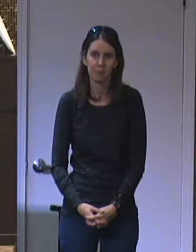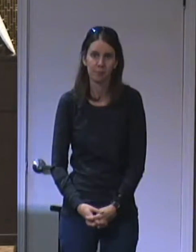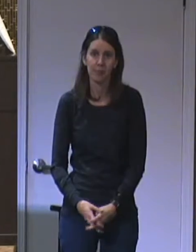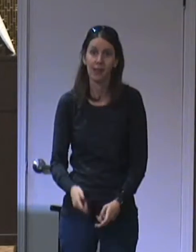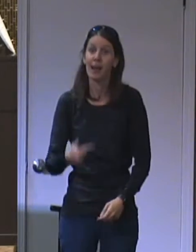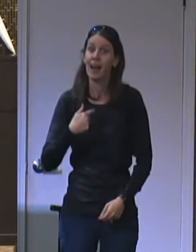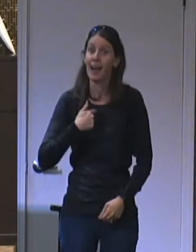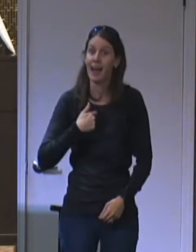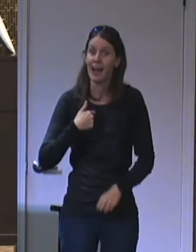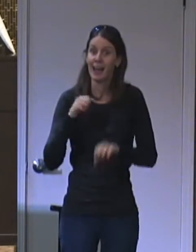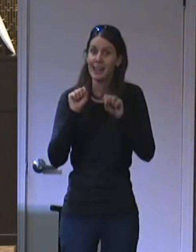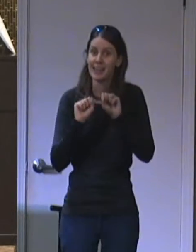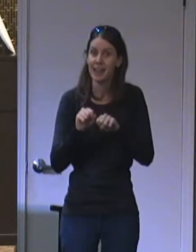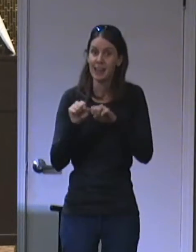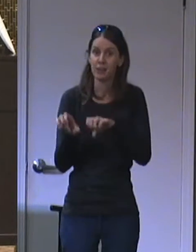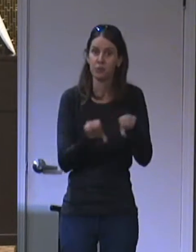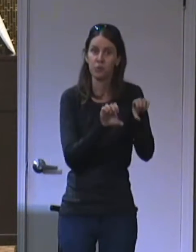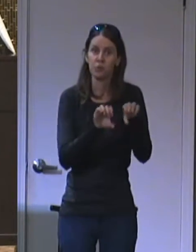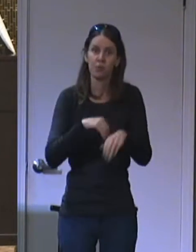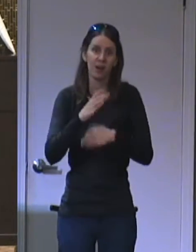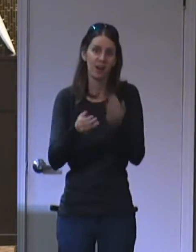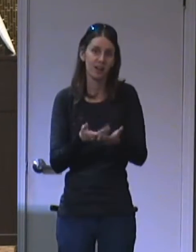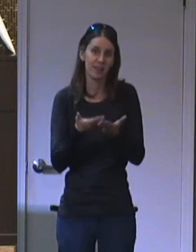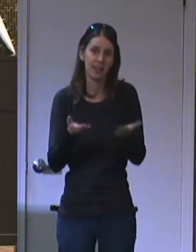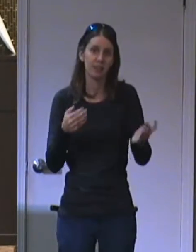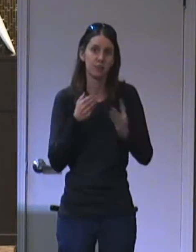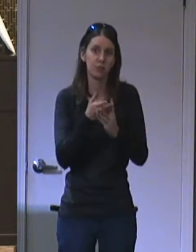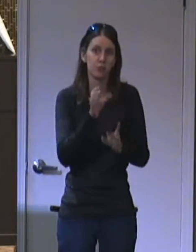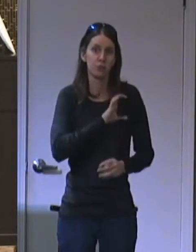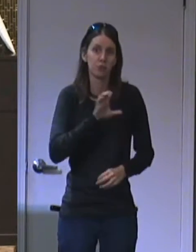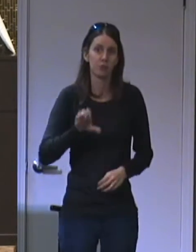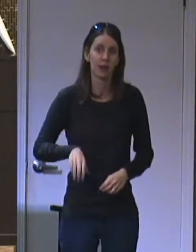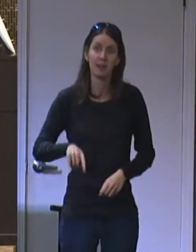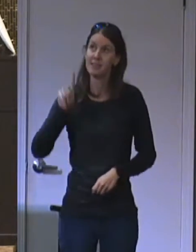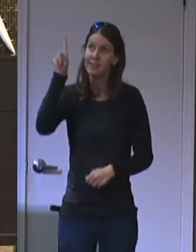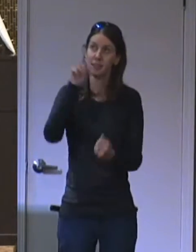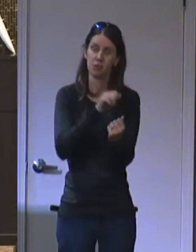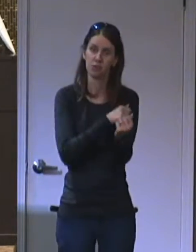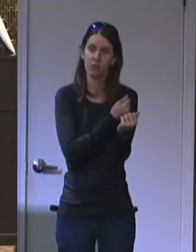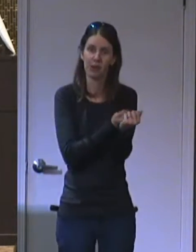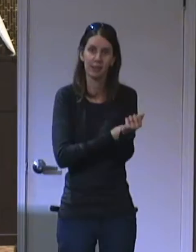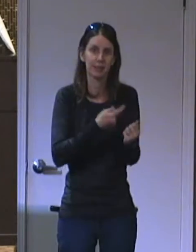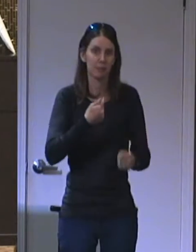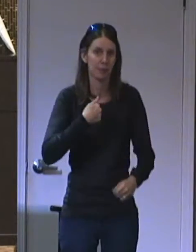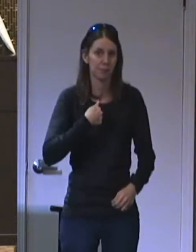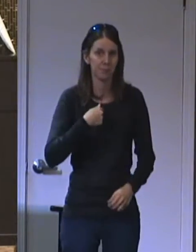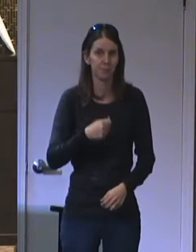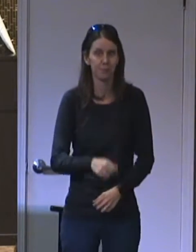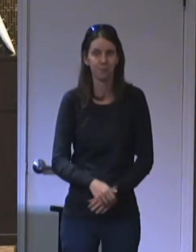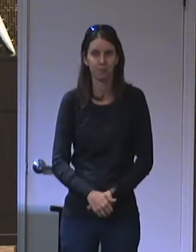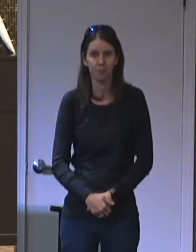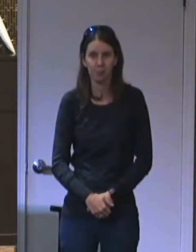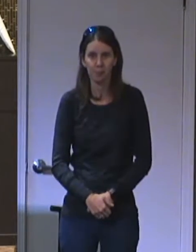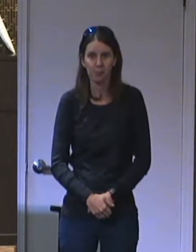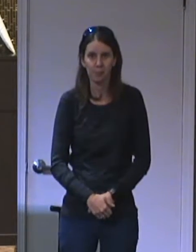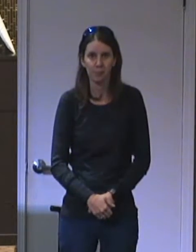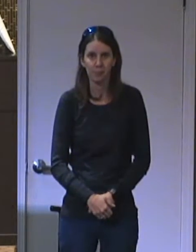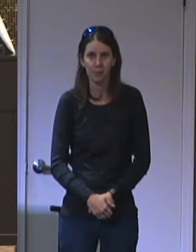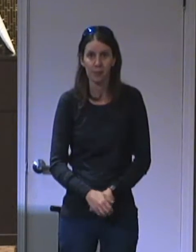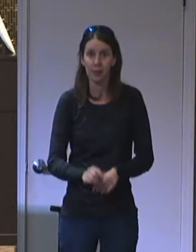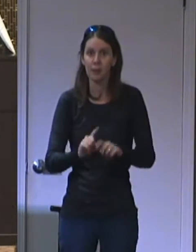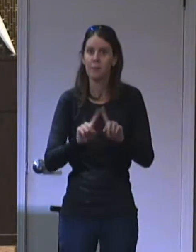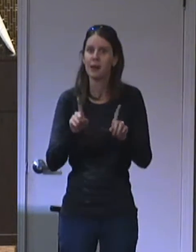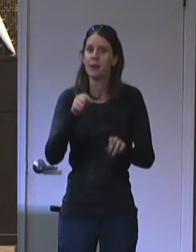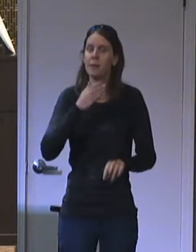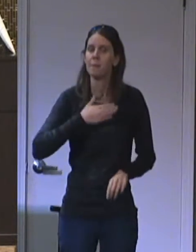I can do all things through Christ, which strengtheneth me. And He says,